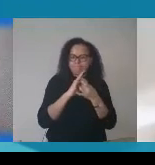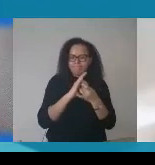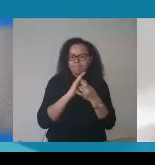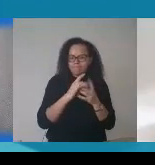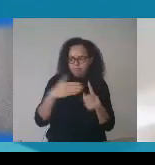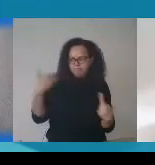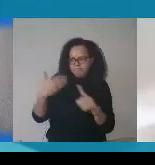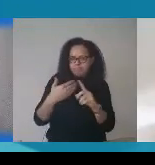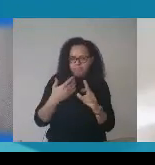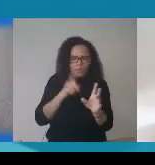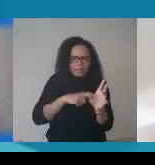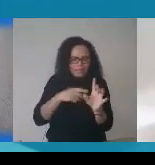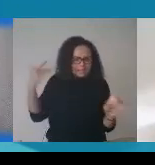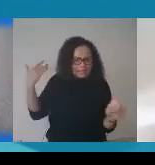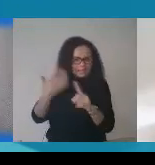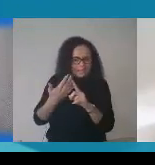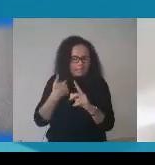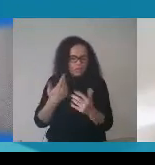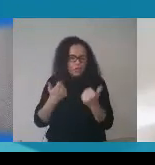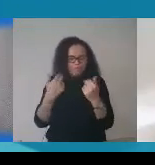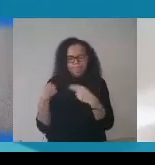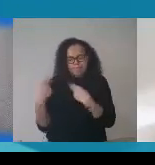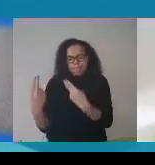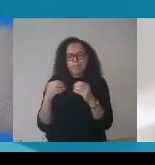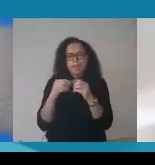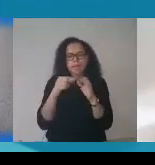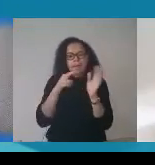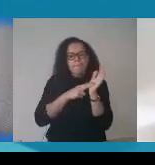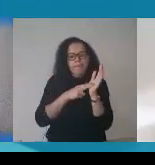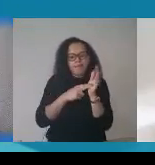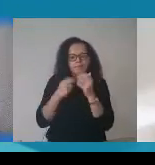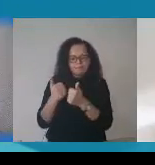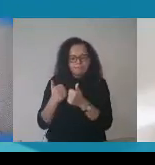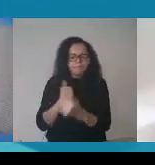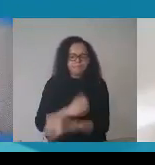few years. So, Ben, over to you.